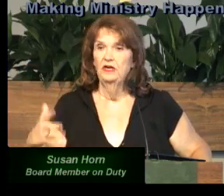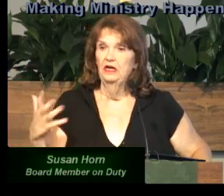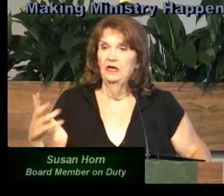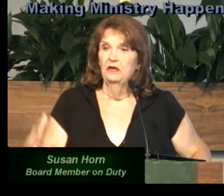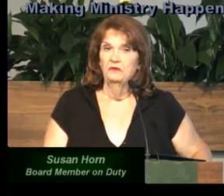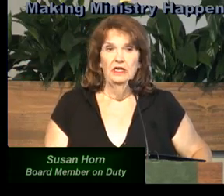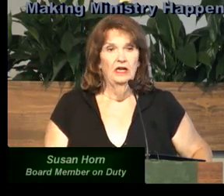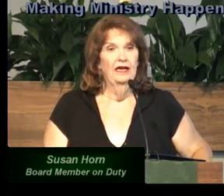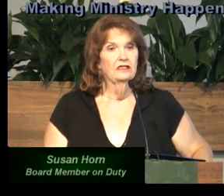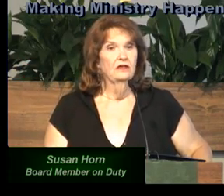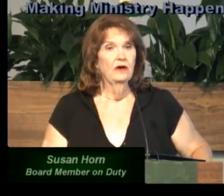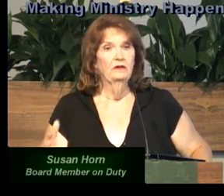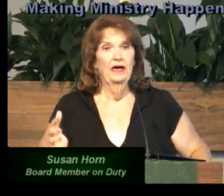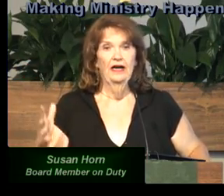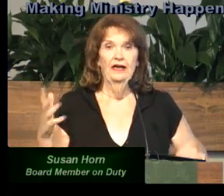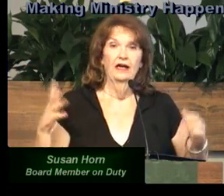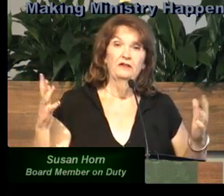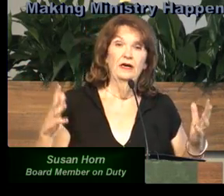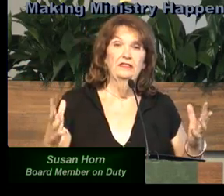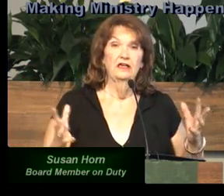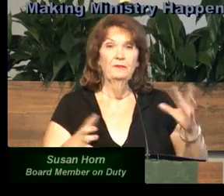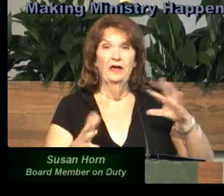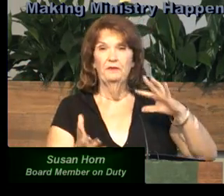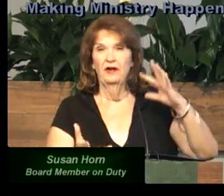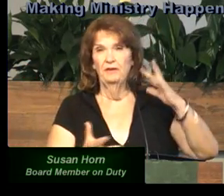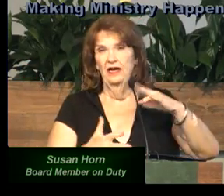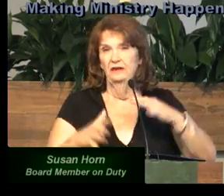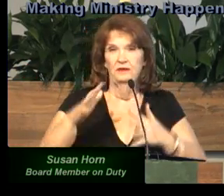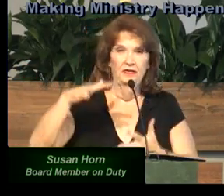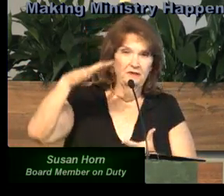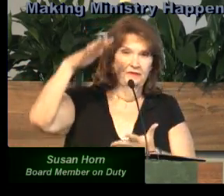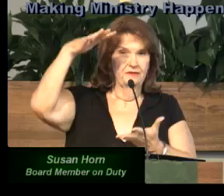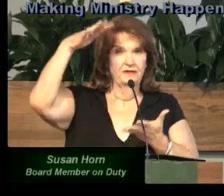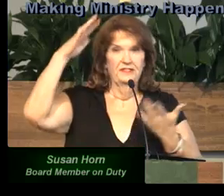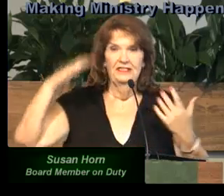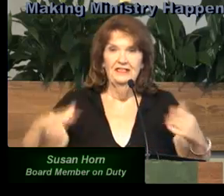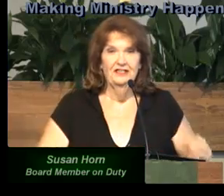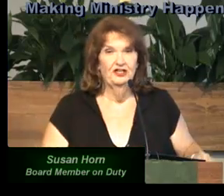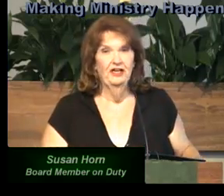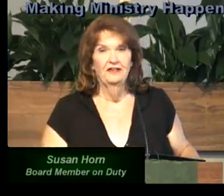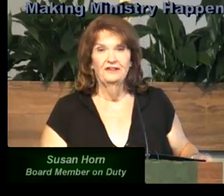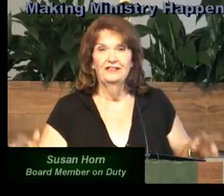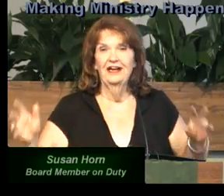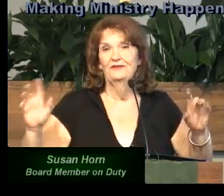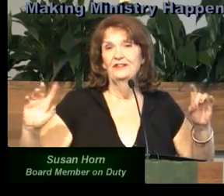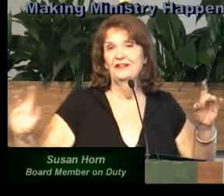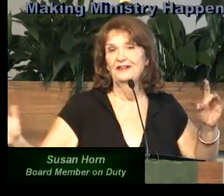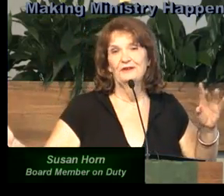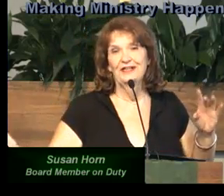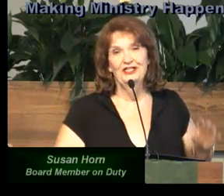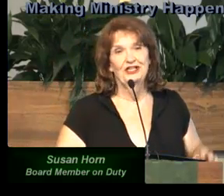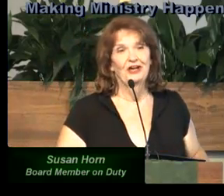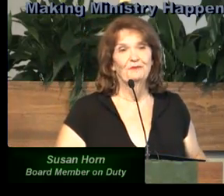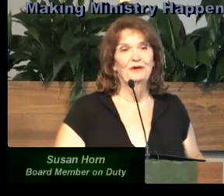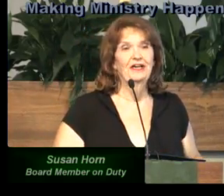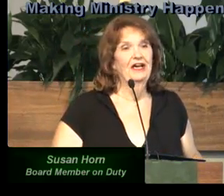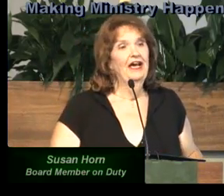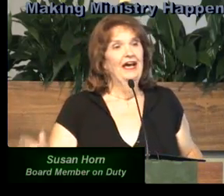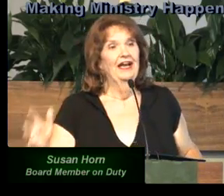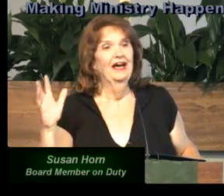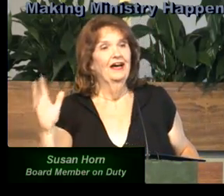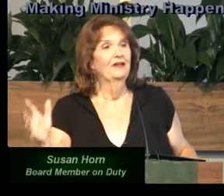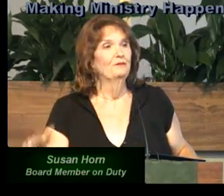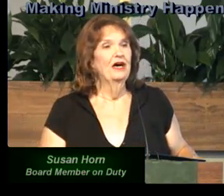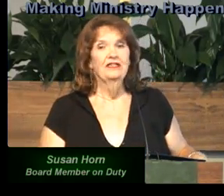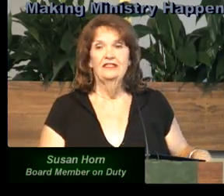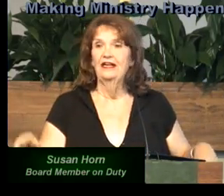I really liked, so I kind of got dressed up, and I put on my six-inch heels, and I was looking really sharp,